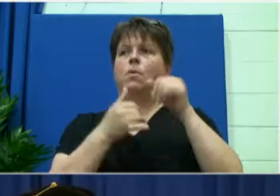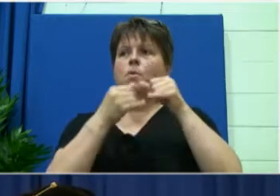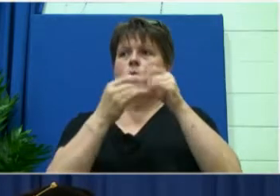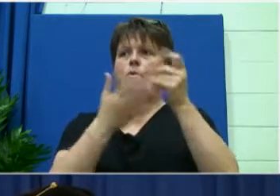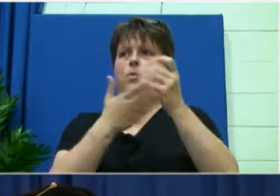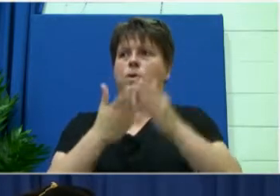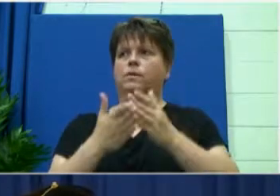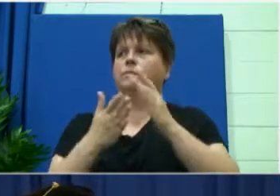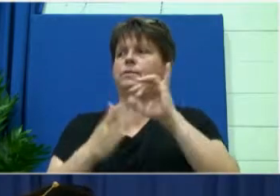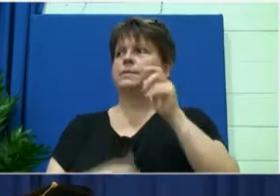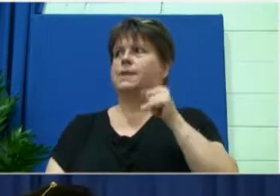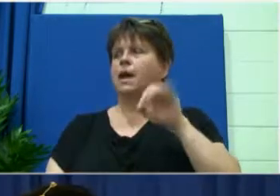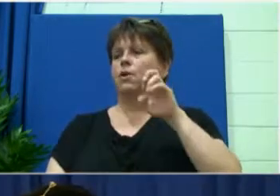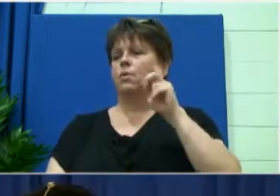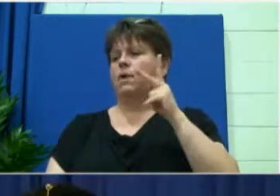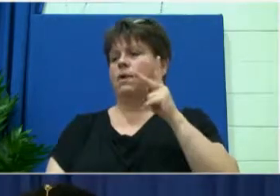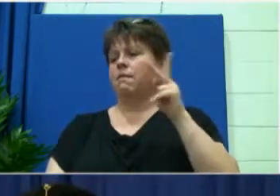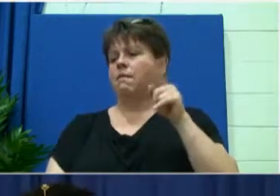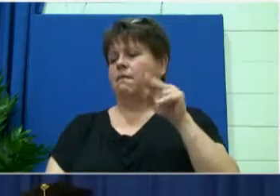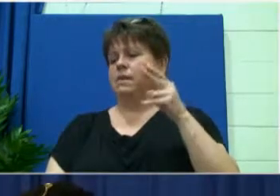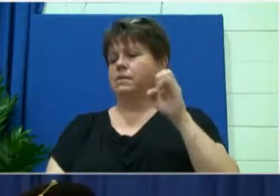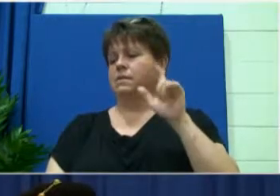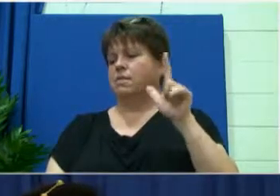Zachary Heinzelman.